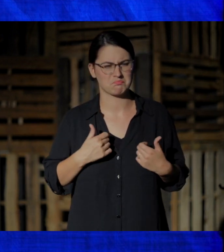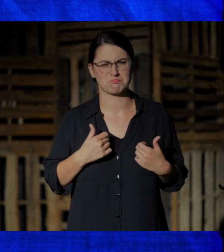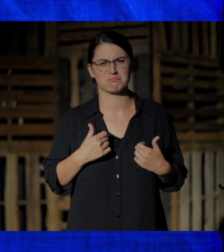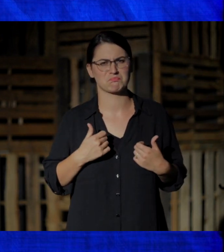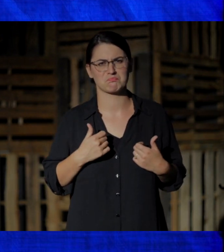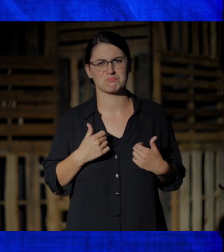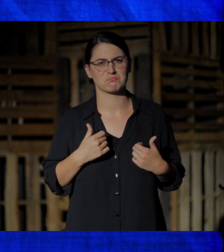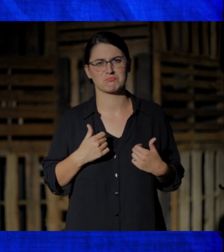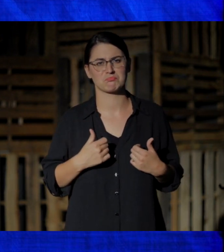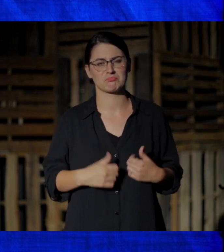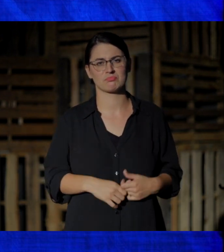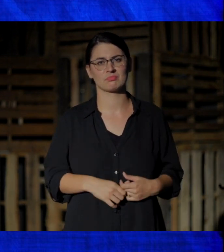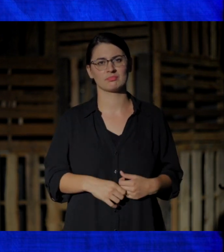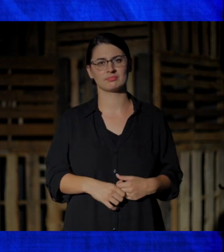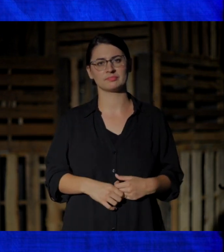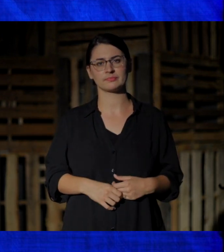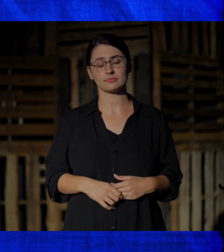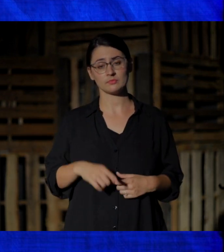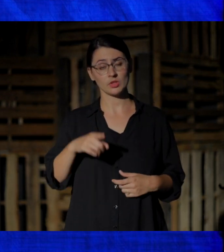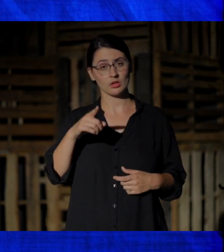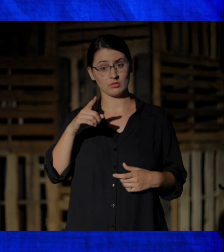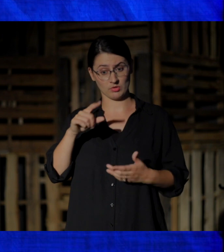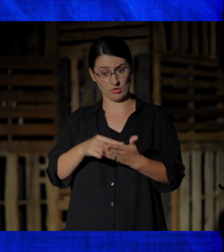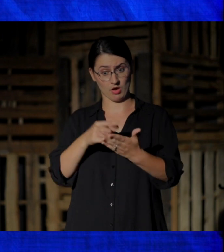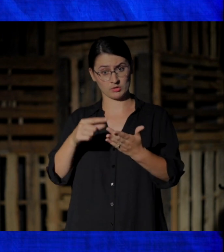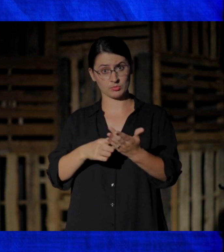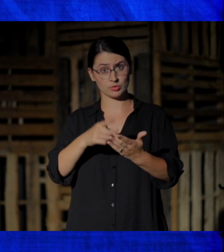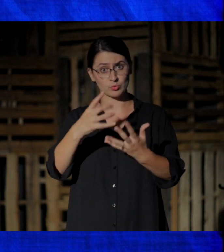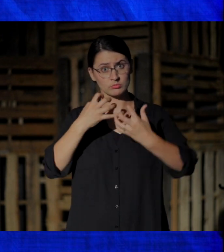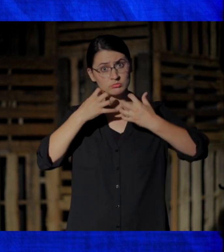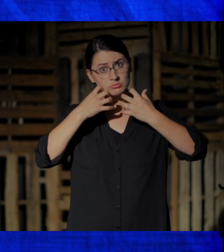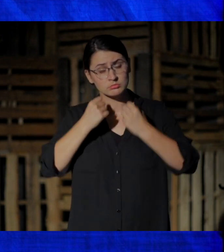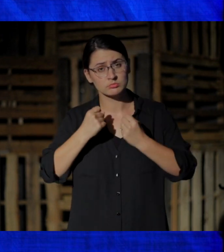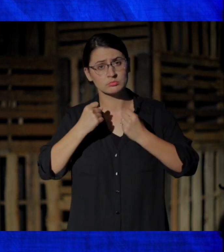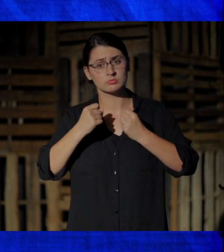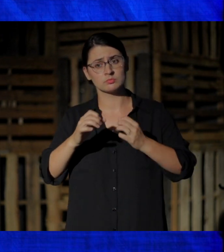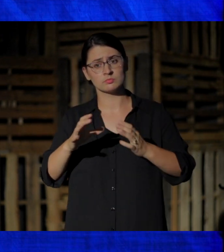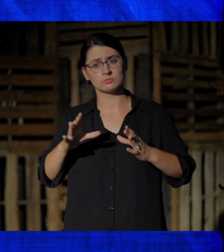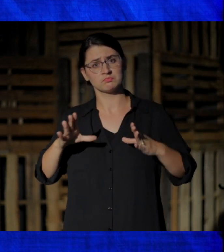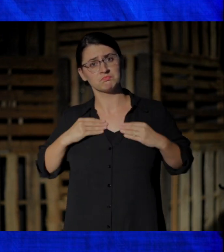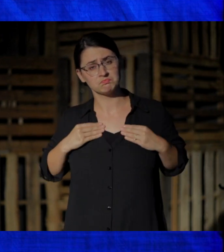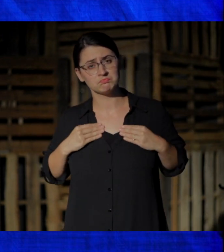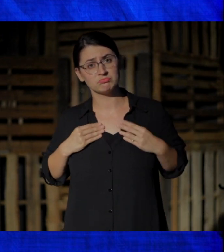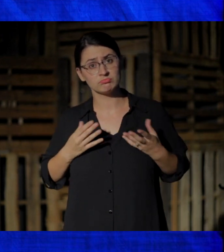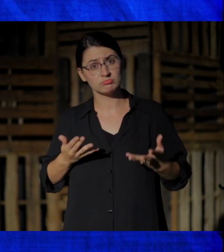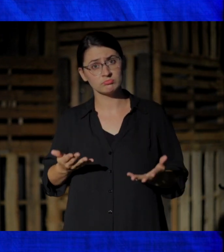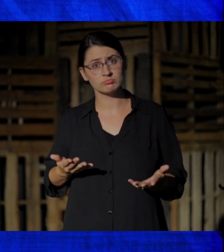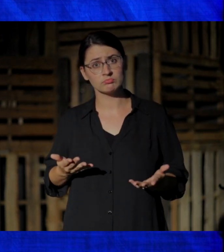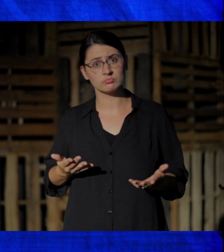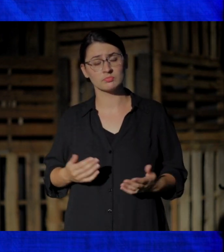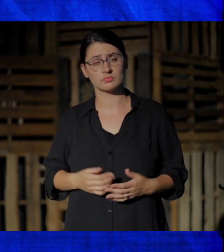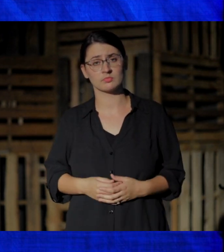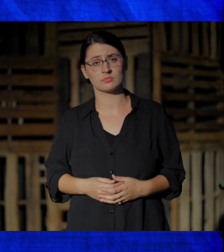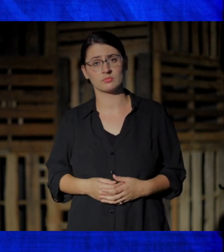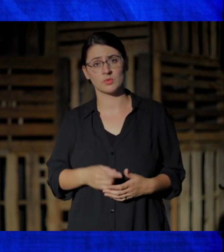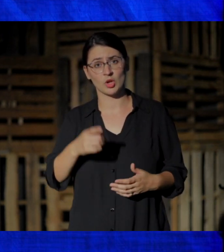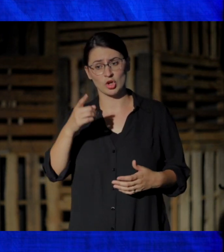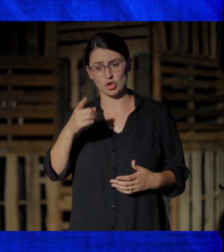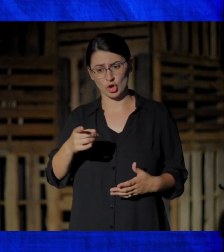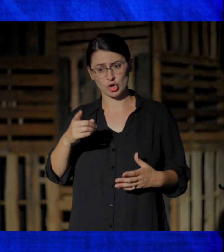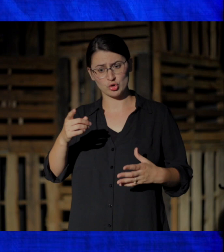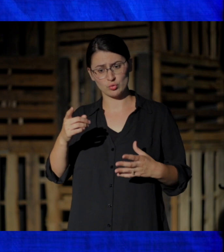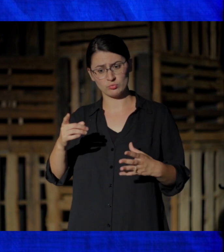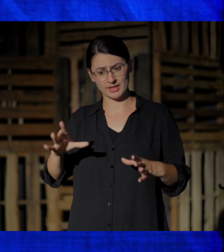the gospel? Are you embracing where life is actually found? Are you embracing the truth that Christ